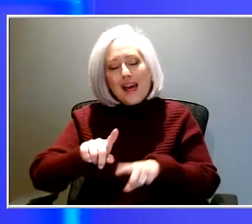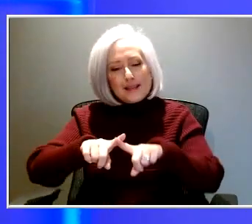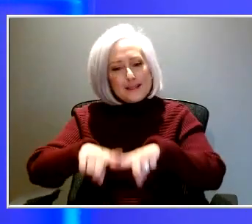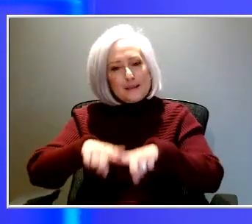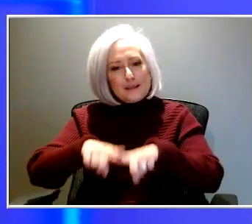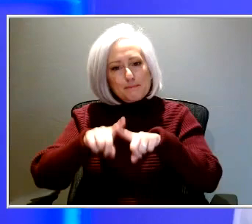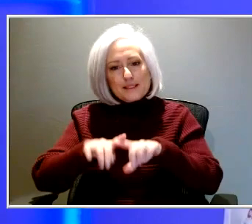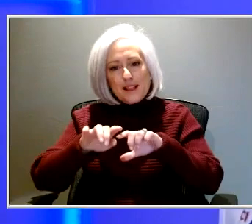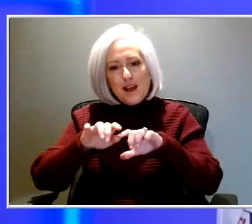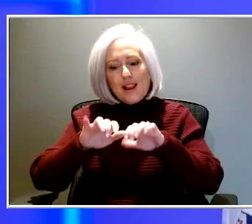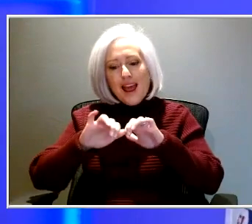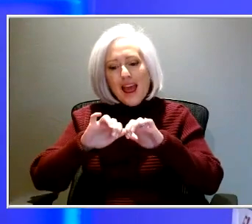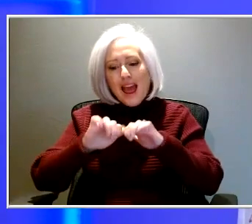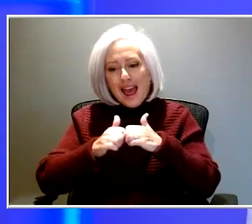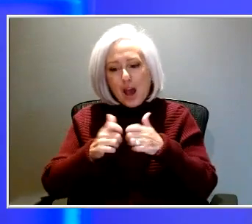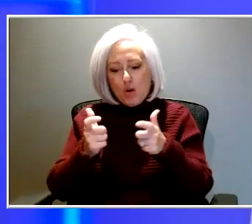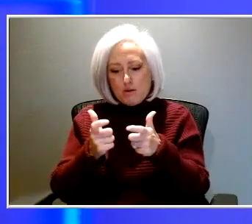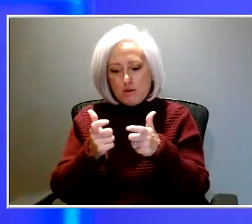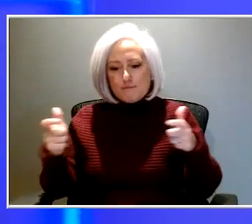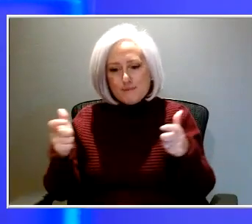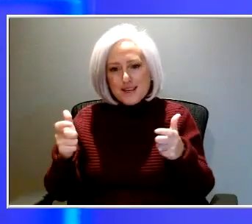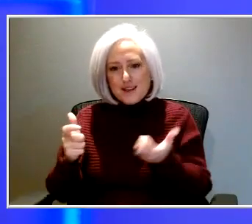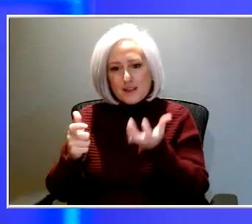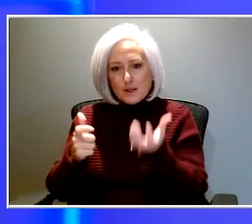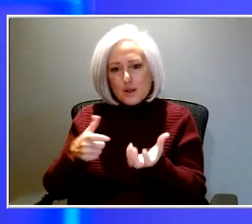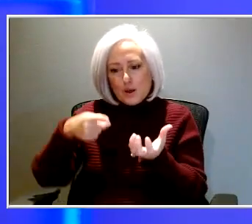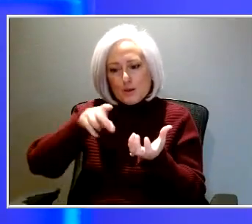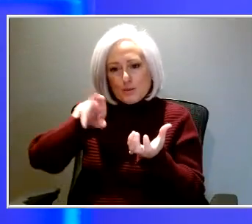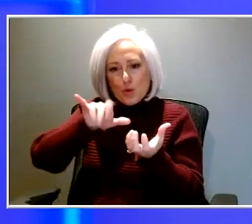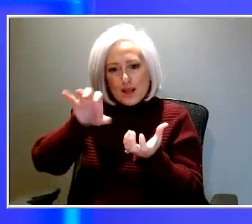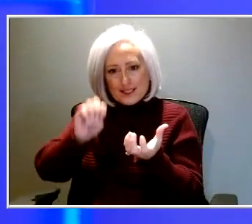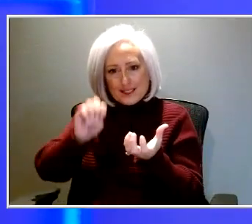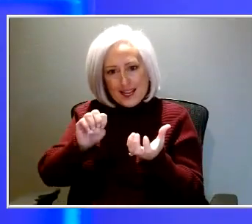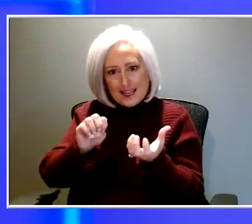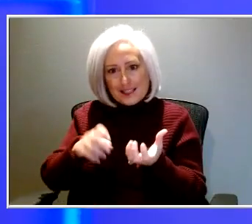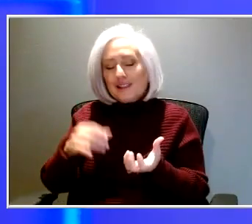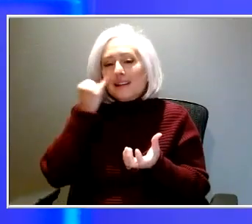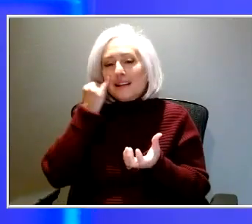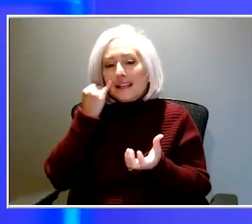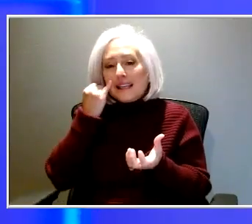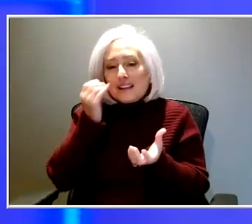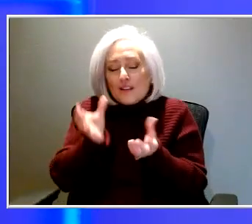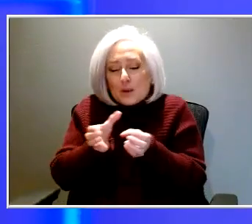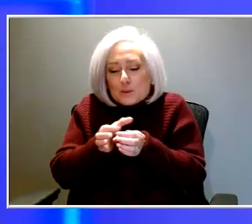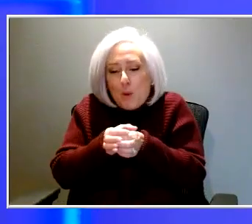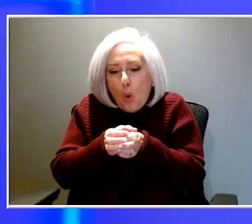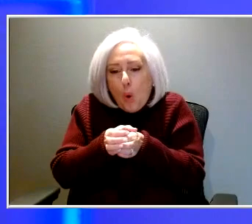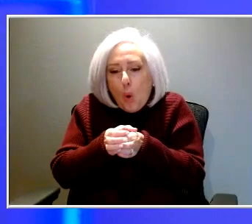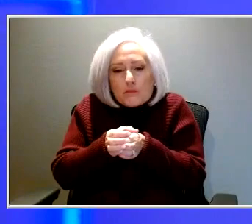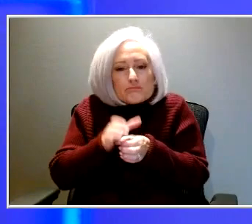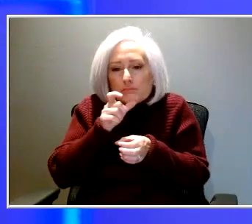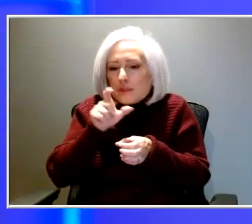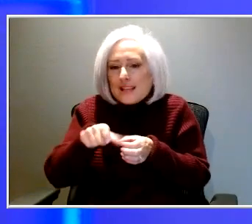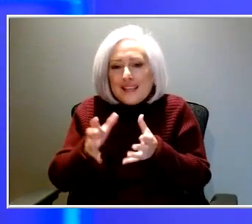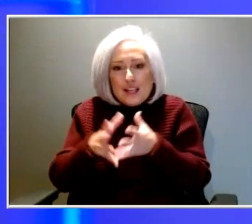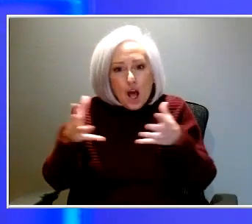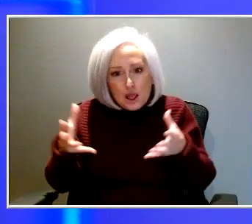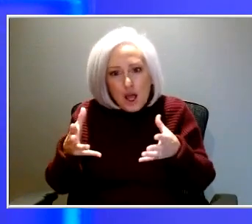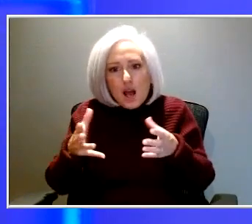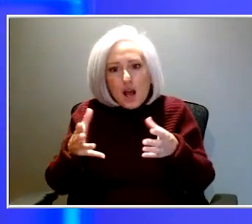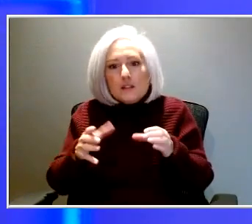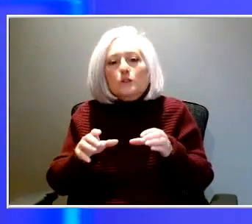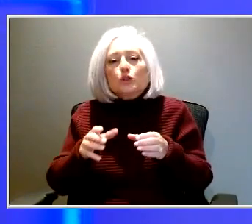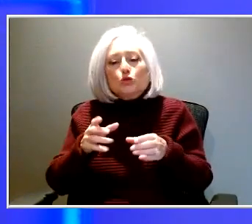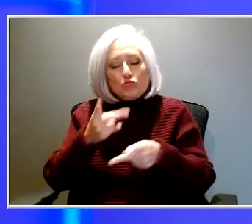patient's prostate is. As people can imagine, if the prostate is pretty small, I don't have to use very many seeds to be able to adequately treat the